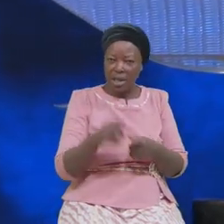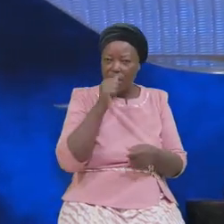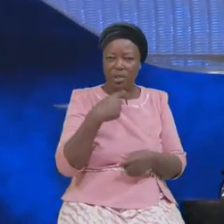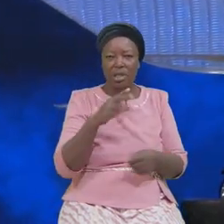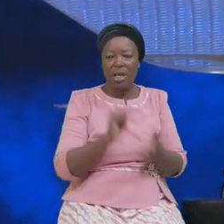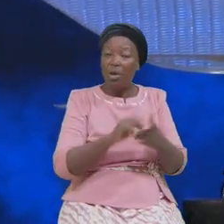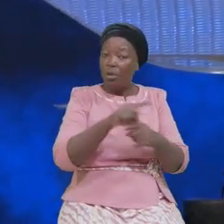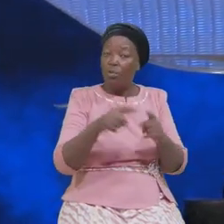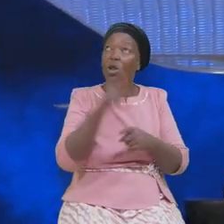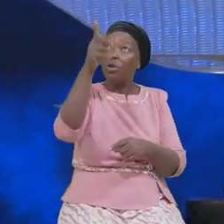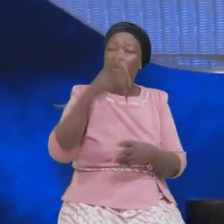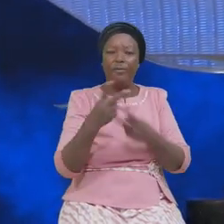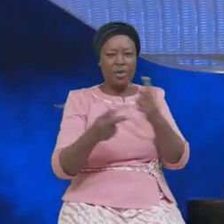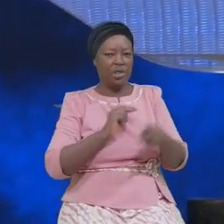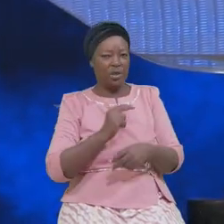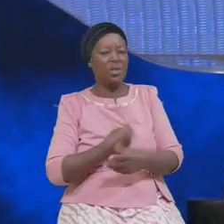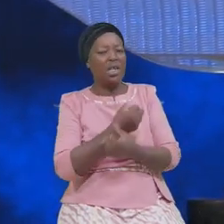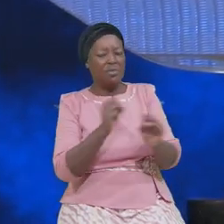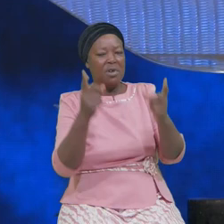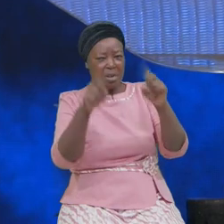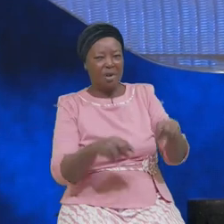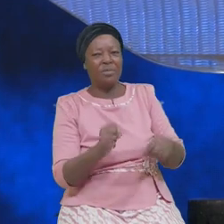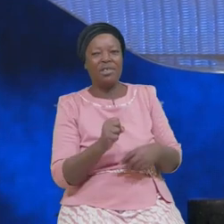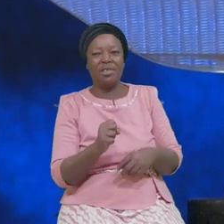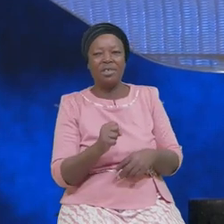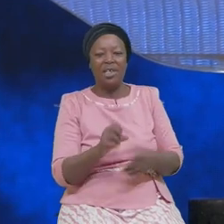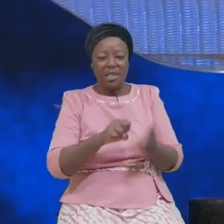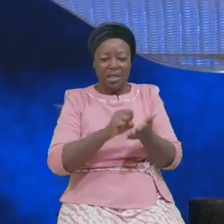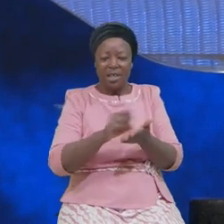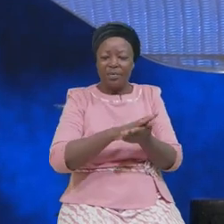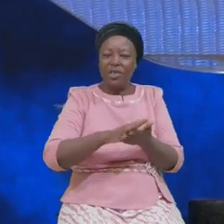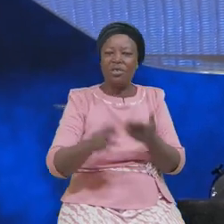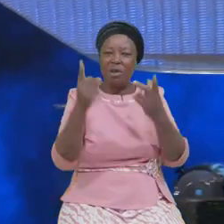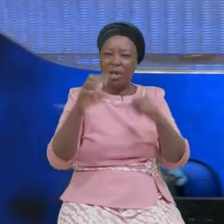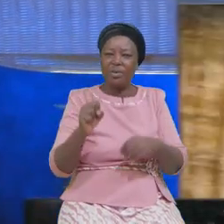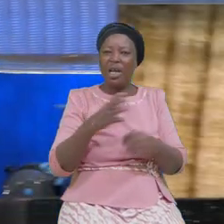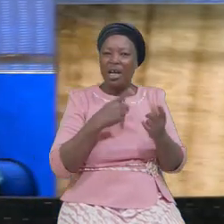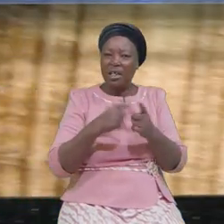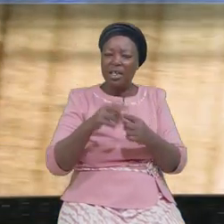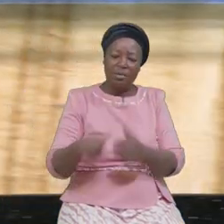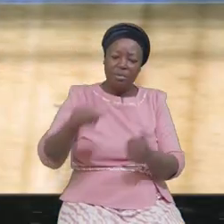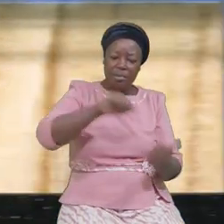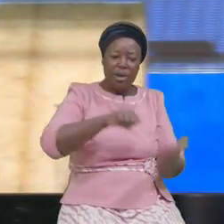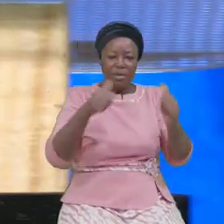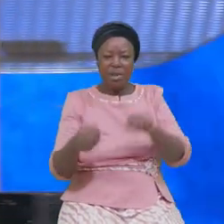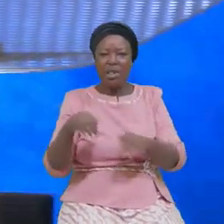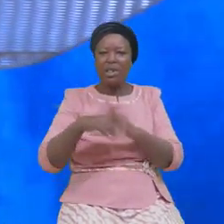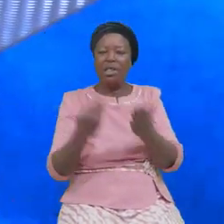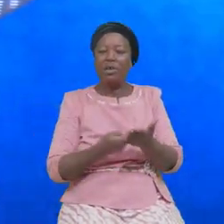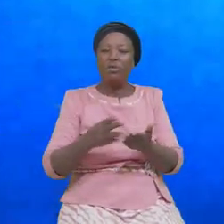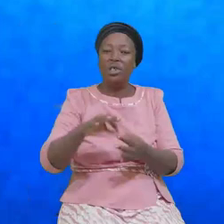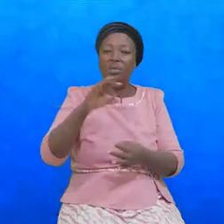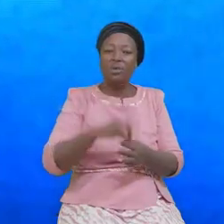God visits us, salvation comes, sanctification comes, and the baptism in the Holy